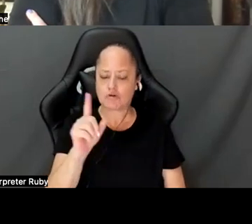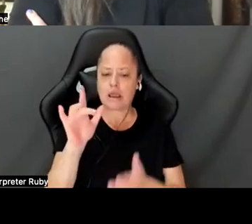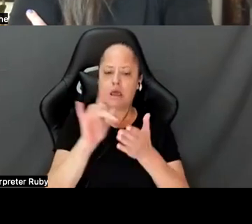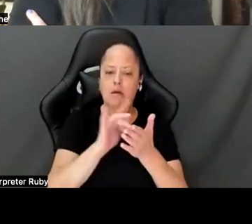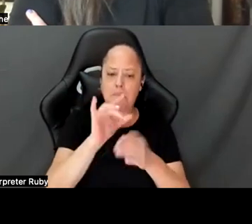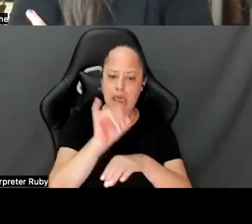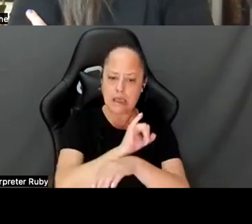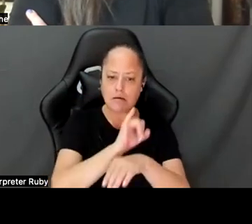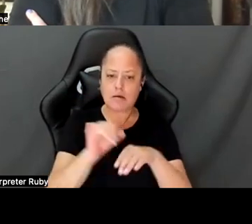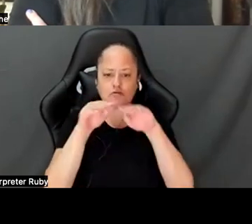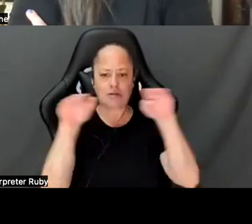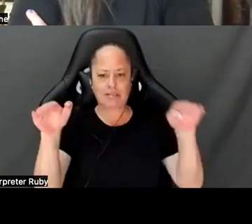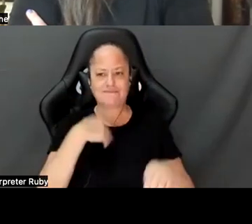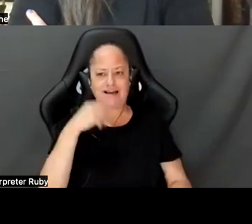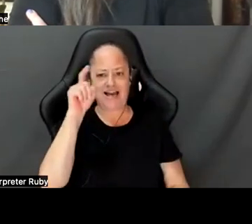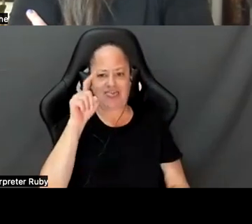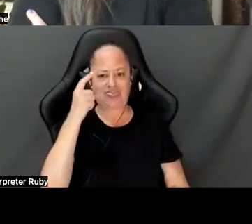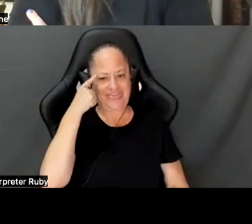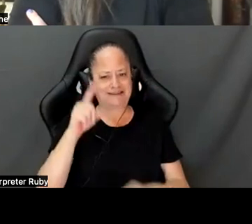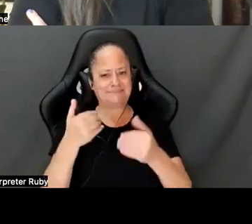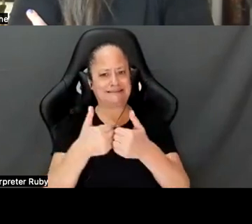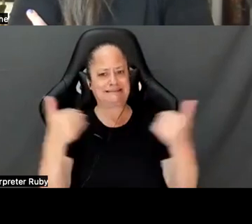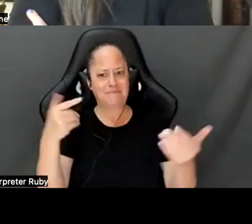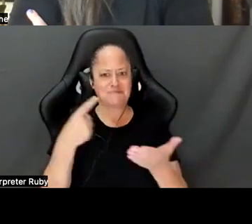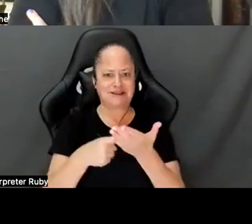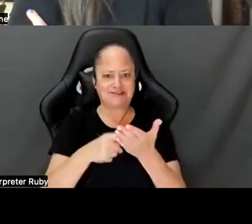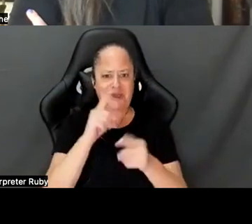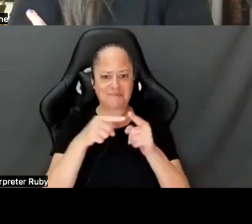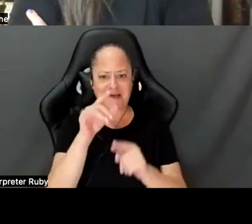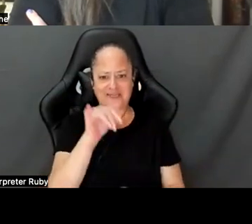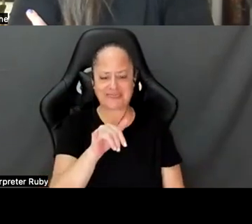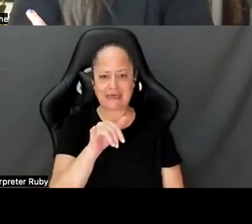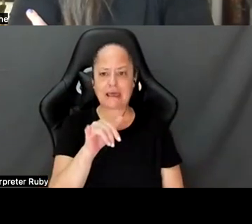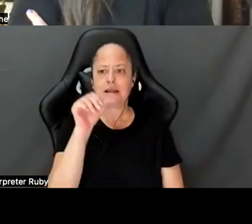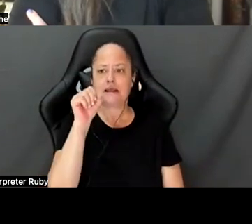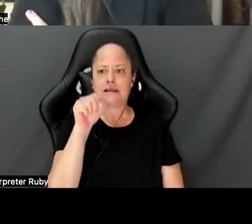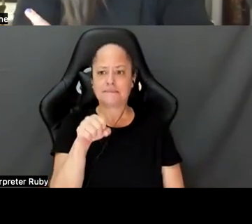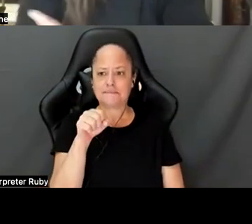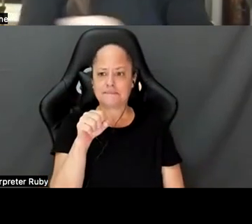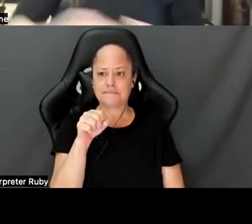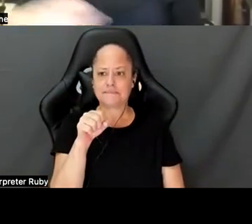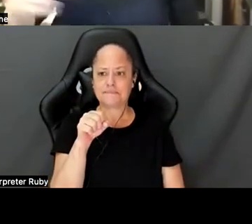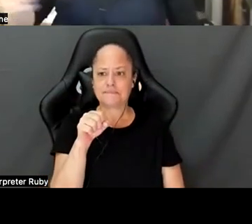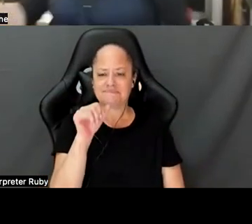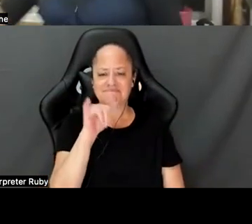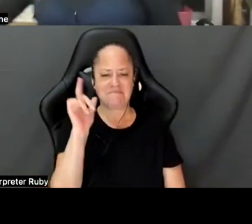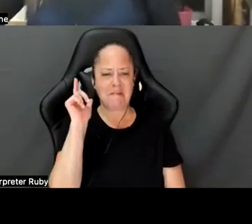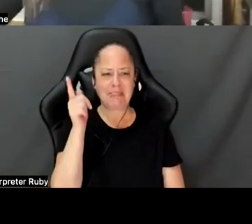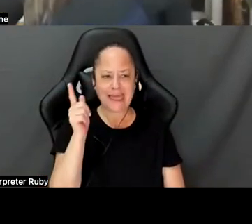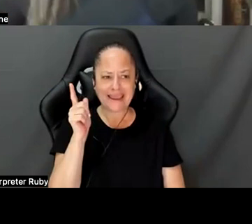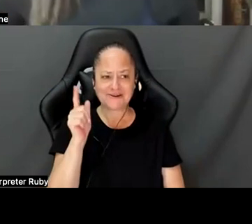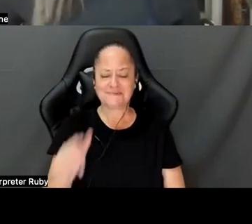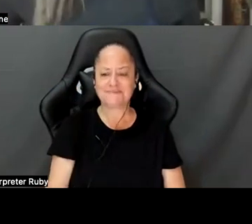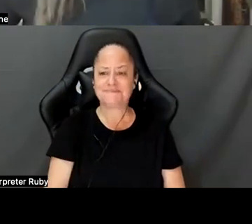level that I think we would need a whole separate talk about, actually. Yeah, let's sing later. But